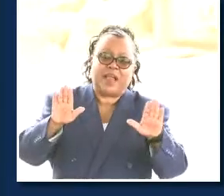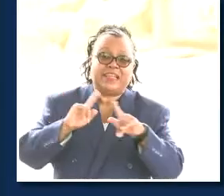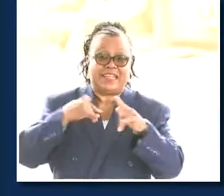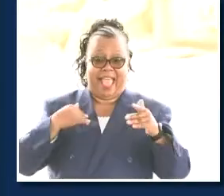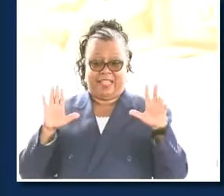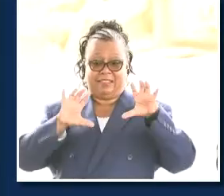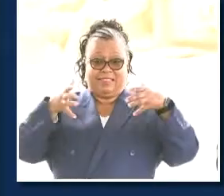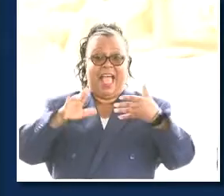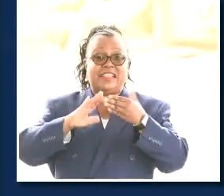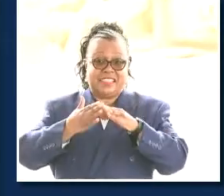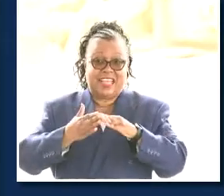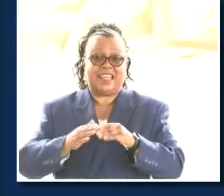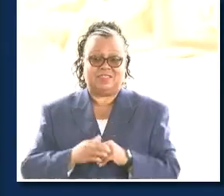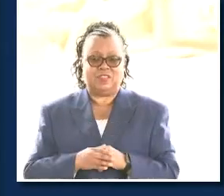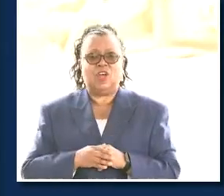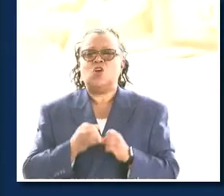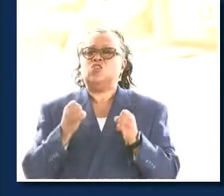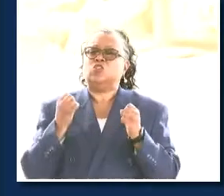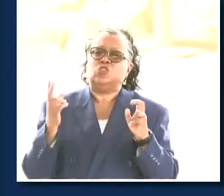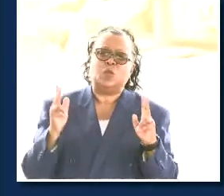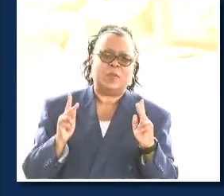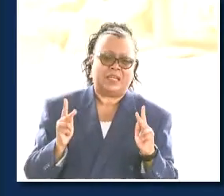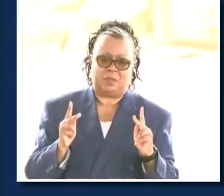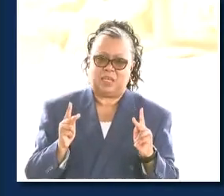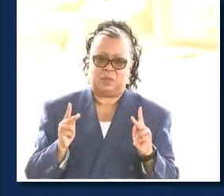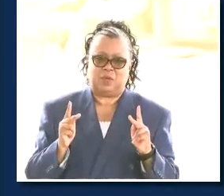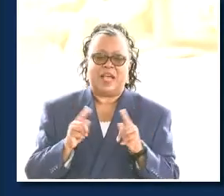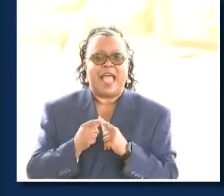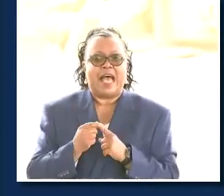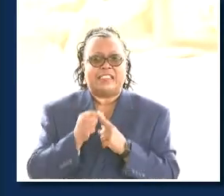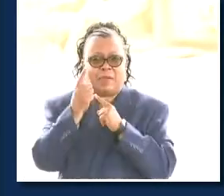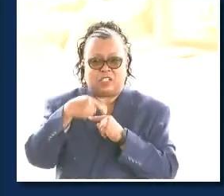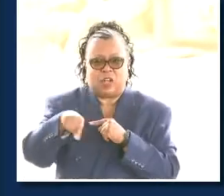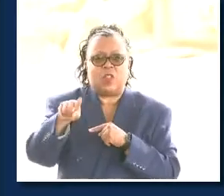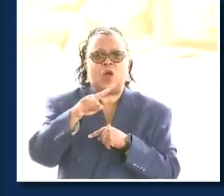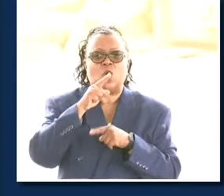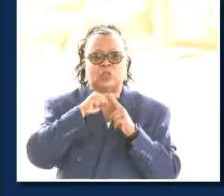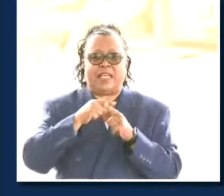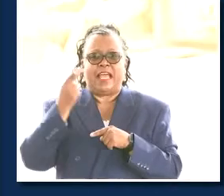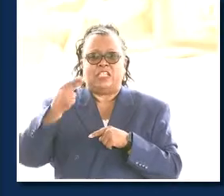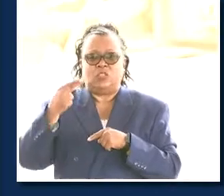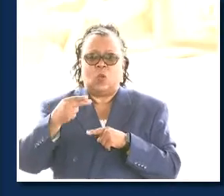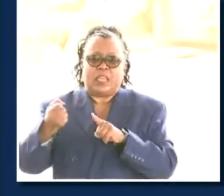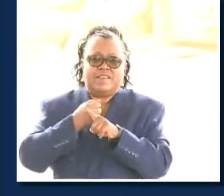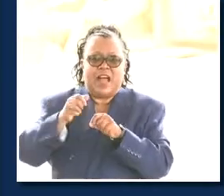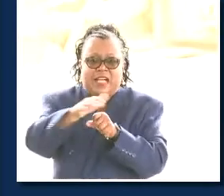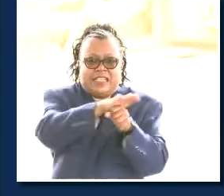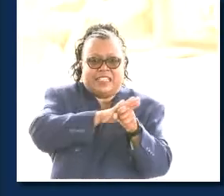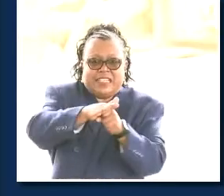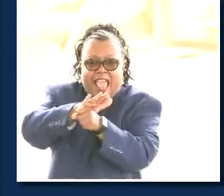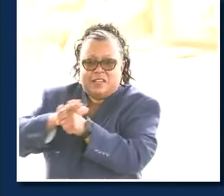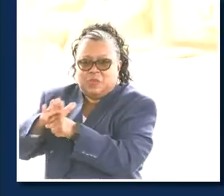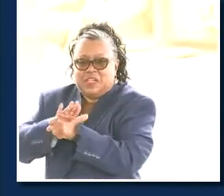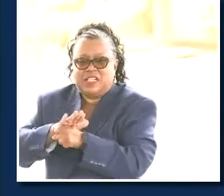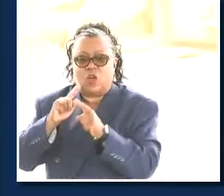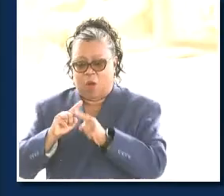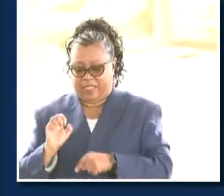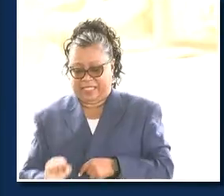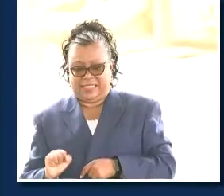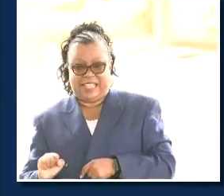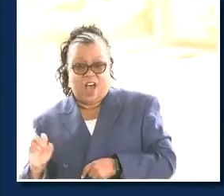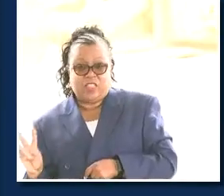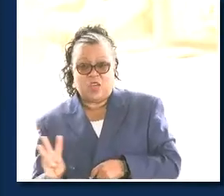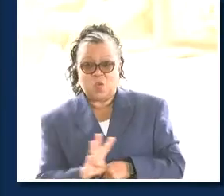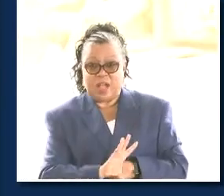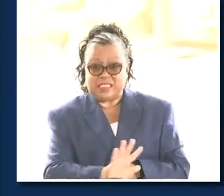a city. Too many people, especially those in historically violent neighborhoods on the south and